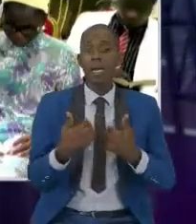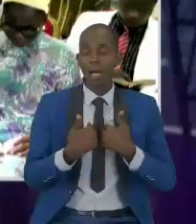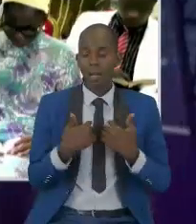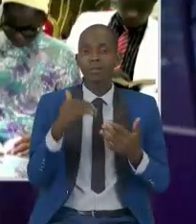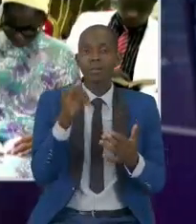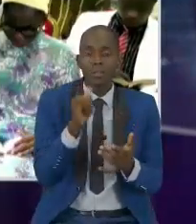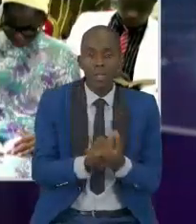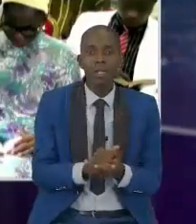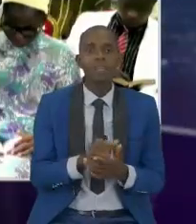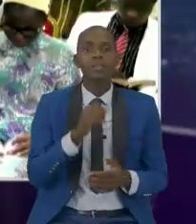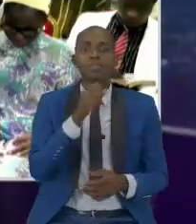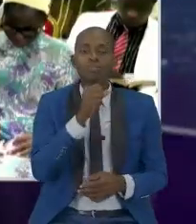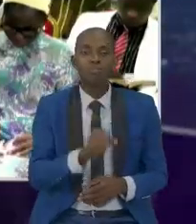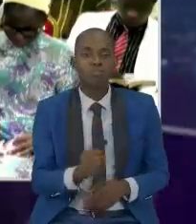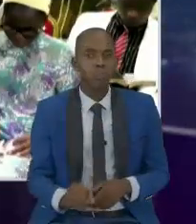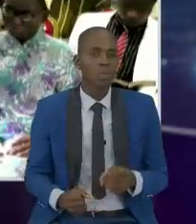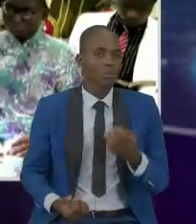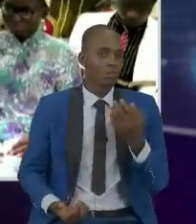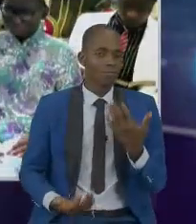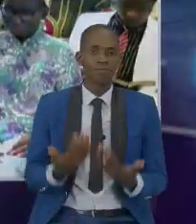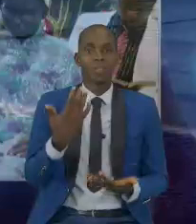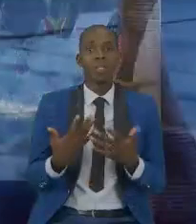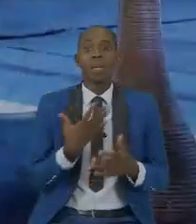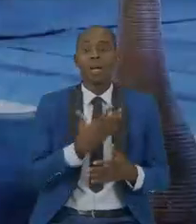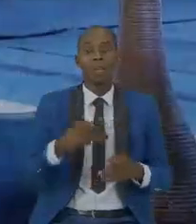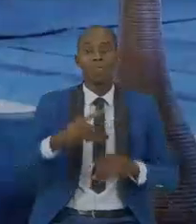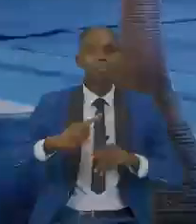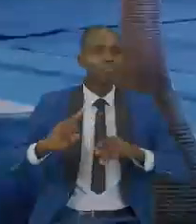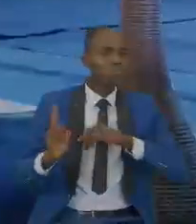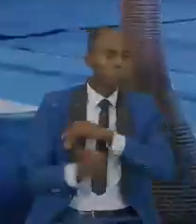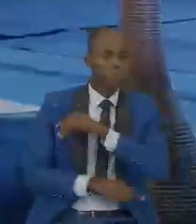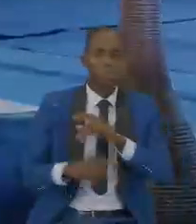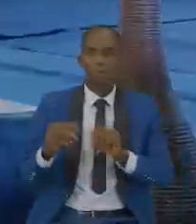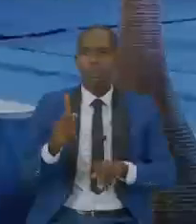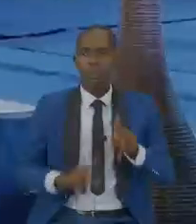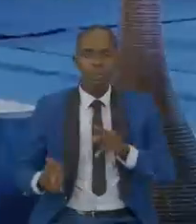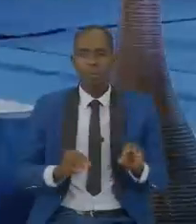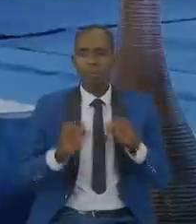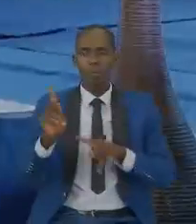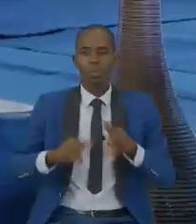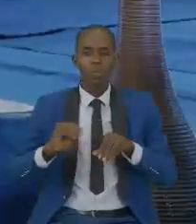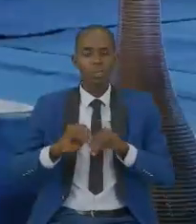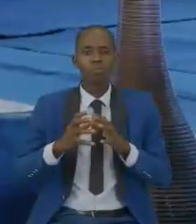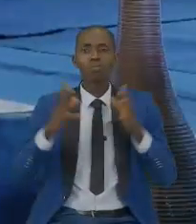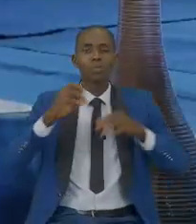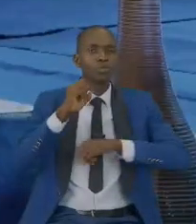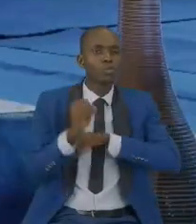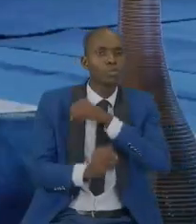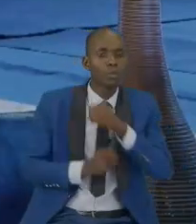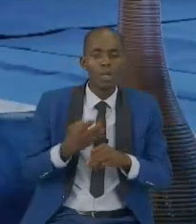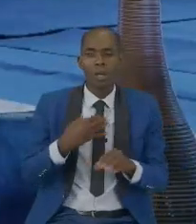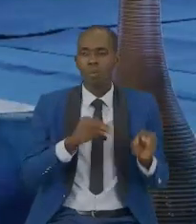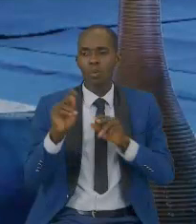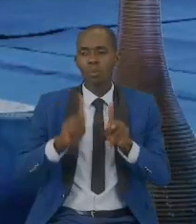furnace, and they were to be tormented. They tormented the people, they put them to rigor, and they made them to suffer. And